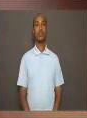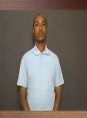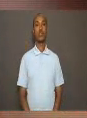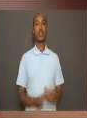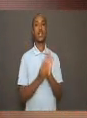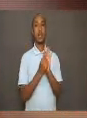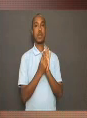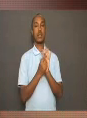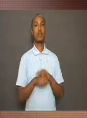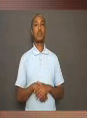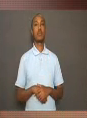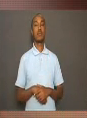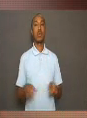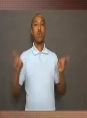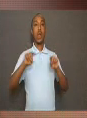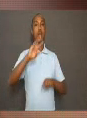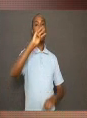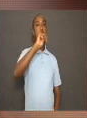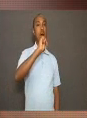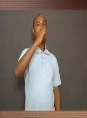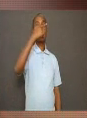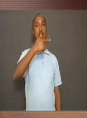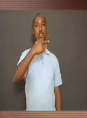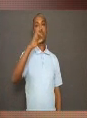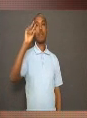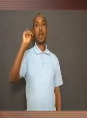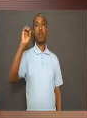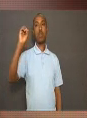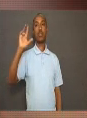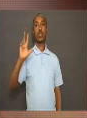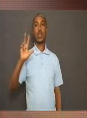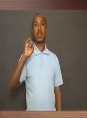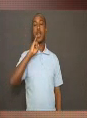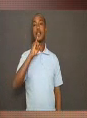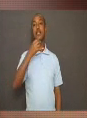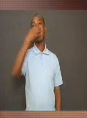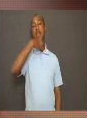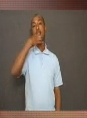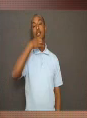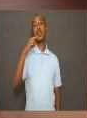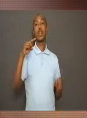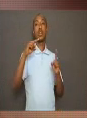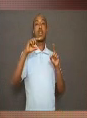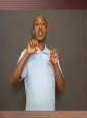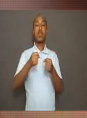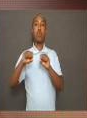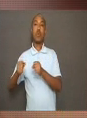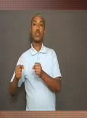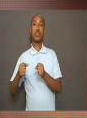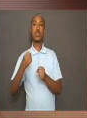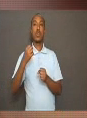For example, when magnesium nitrate is heated, it decomposes to